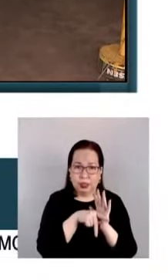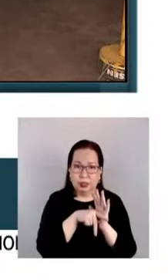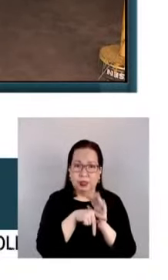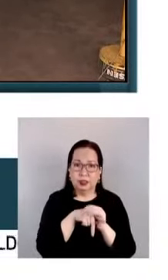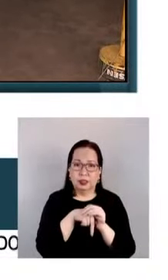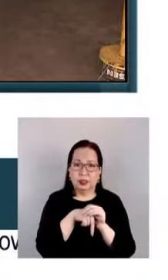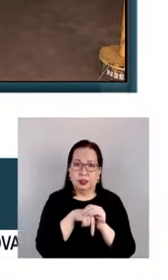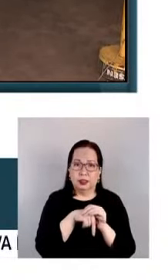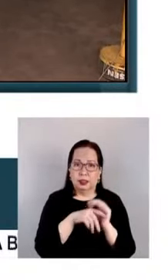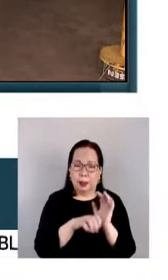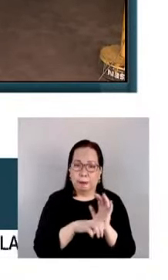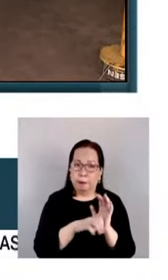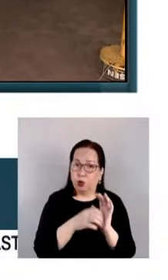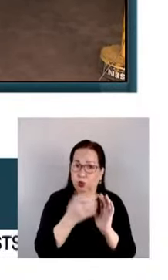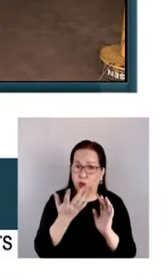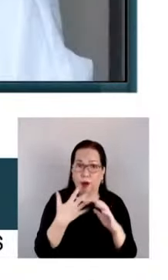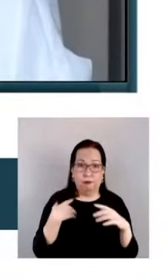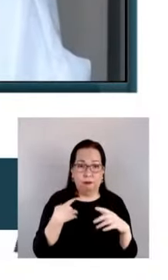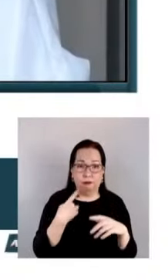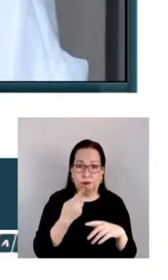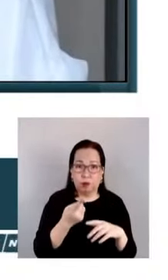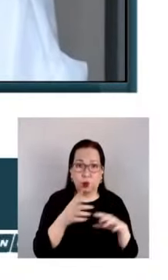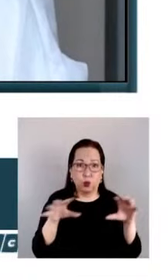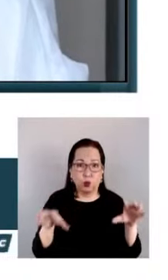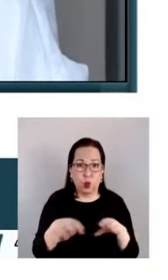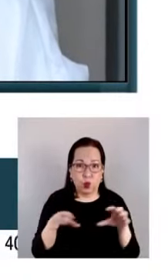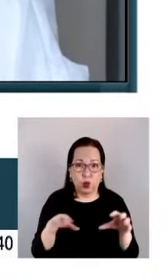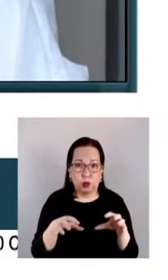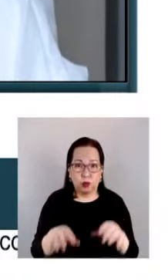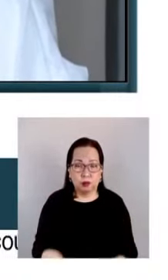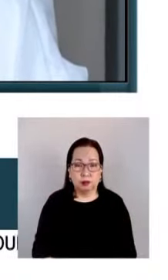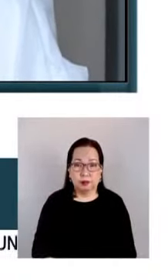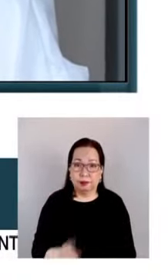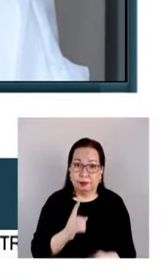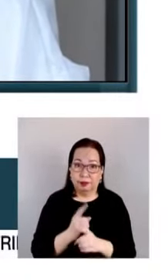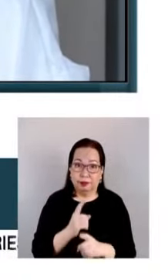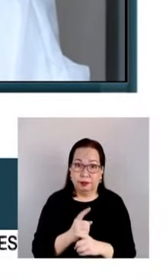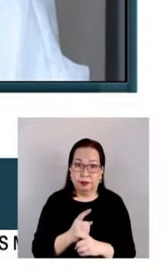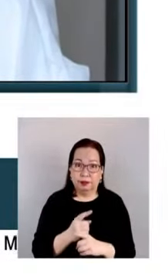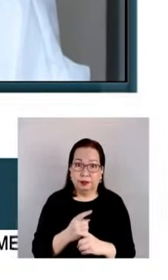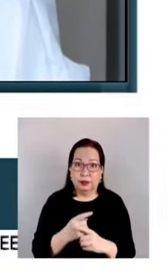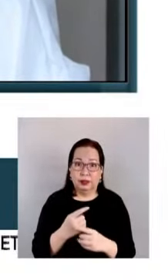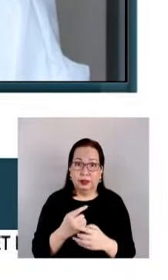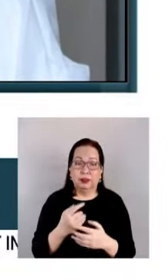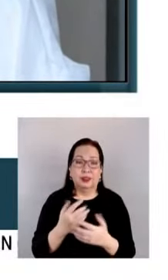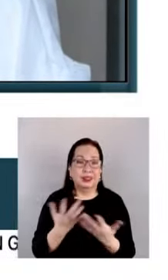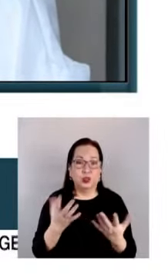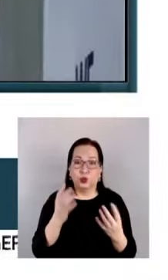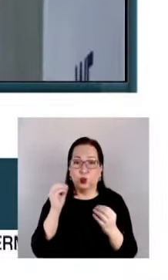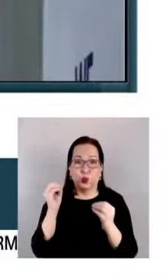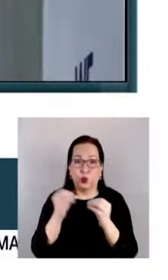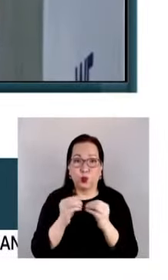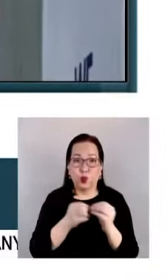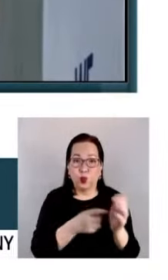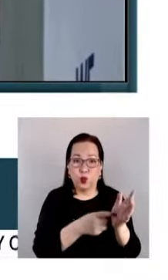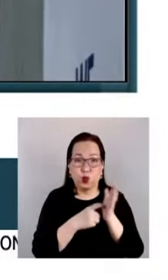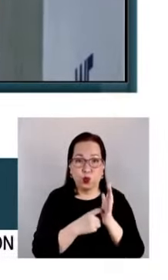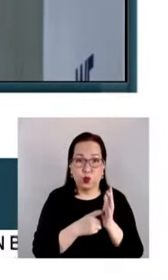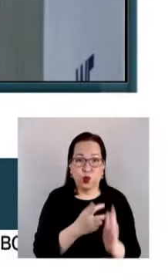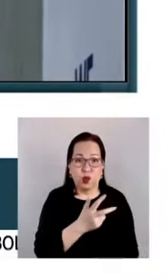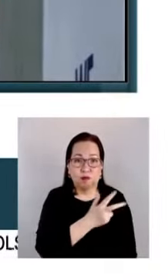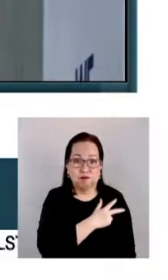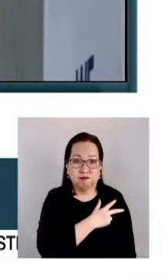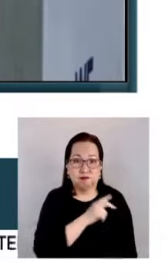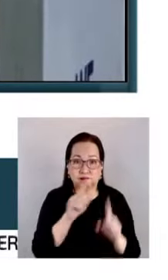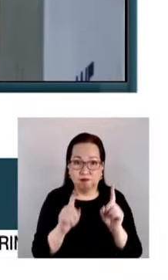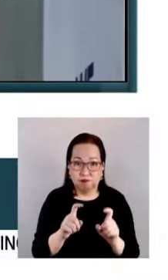are working, we are not anymore requiring, because of the alert level one, we are not anymore requiring people